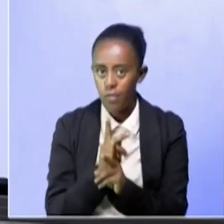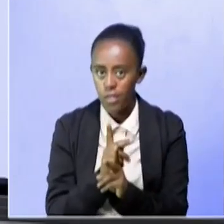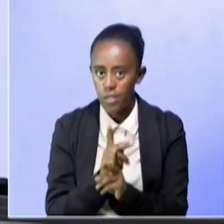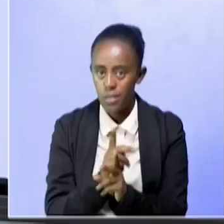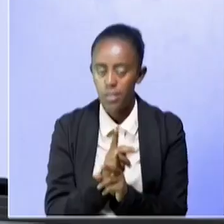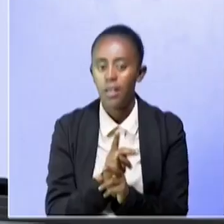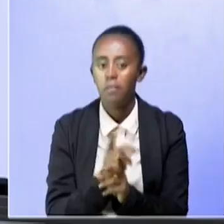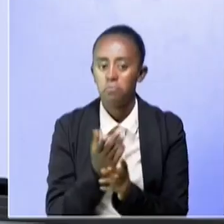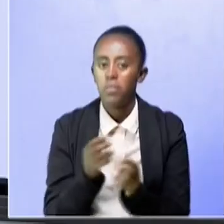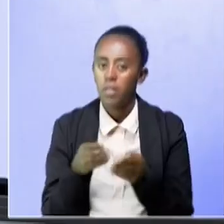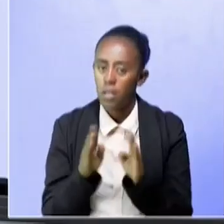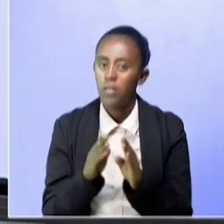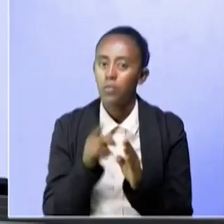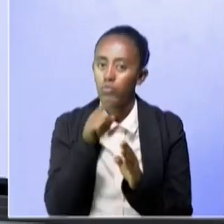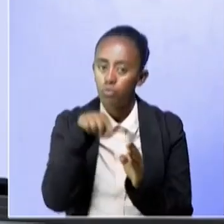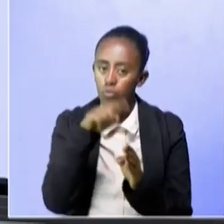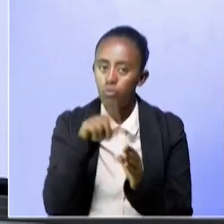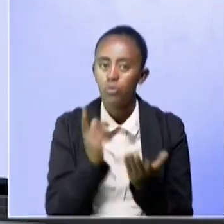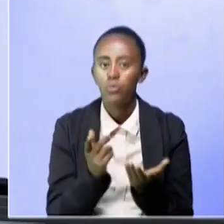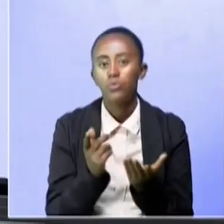Therefore, let's go and do